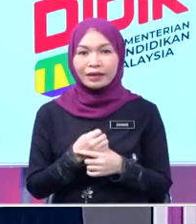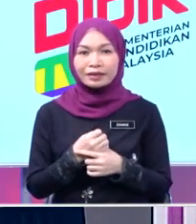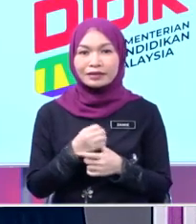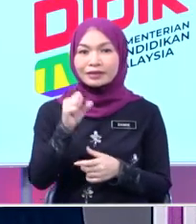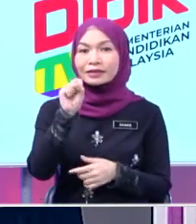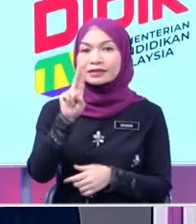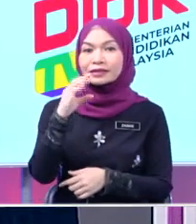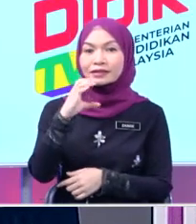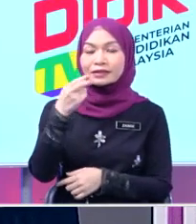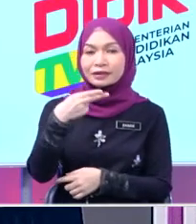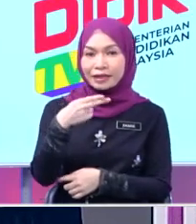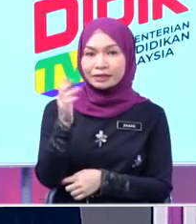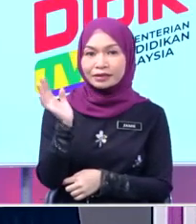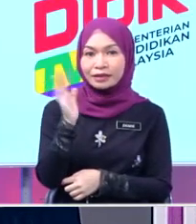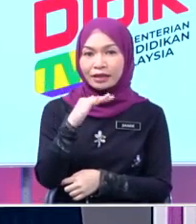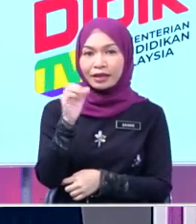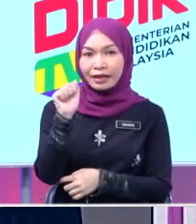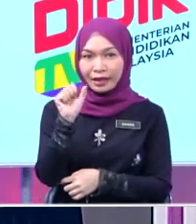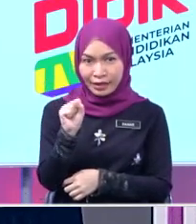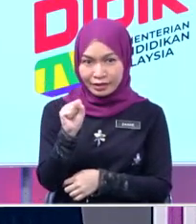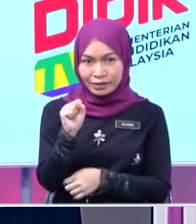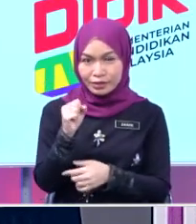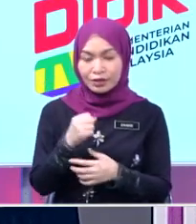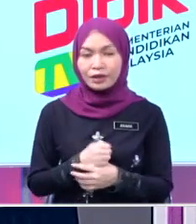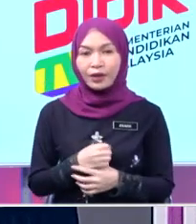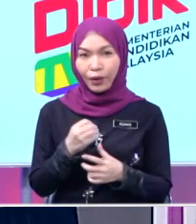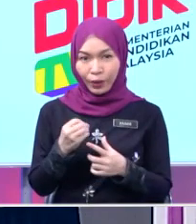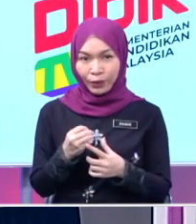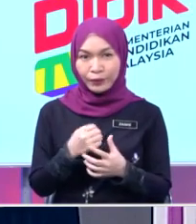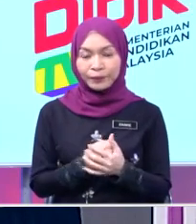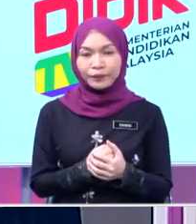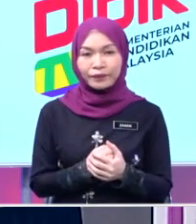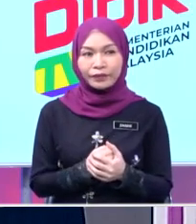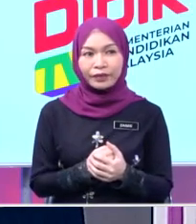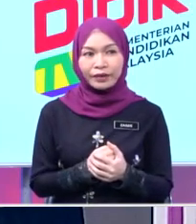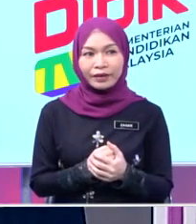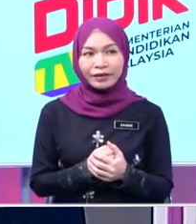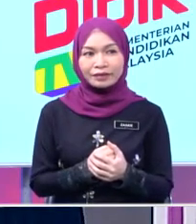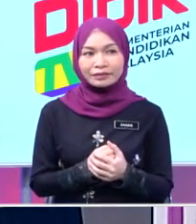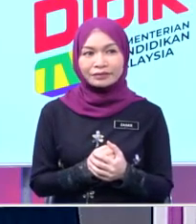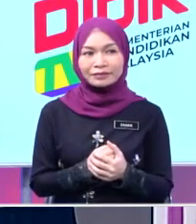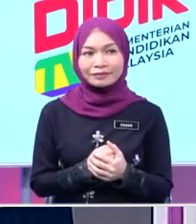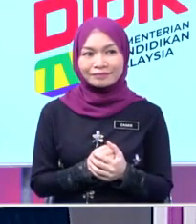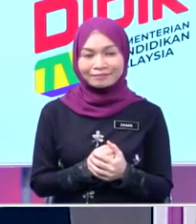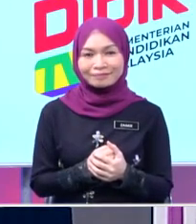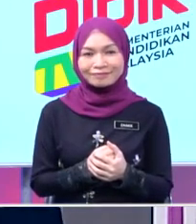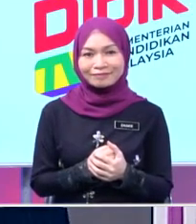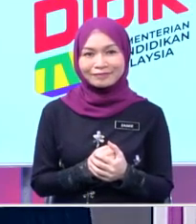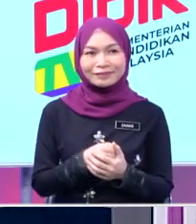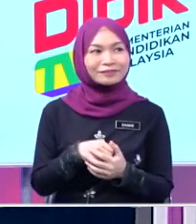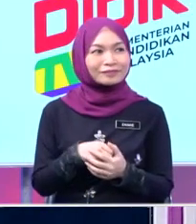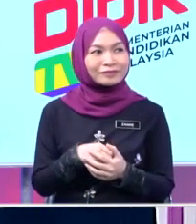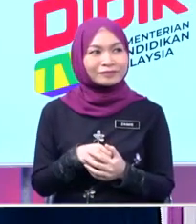instance, tomatoes, cucumber, and others to All right. complete the sentence. Okay. Okay? All